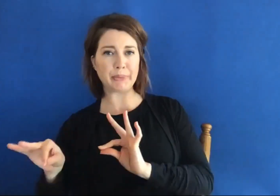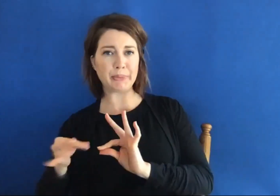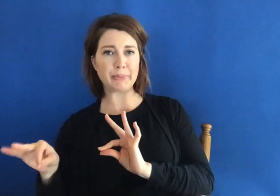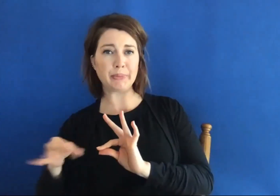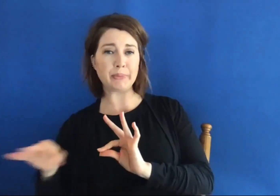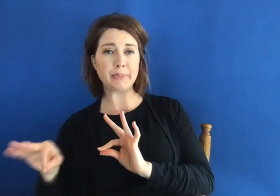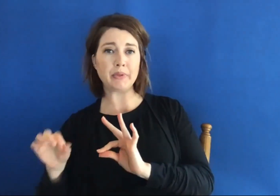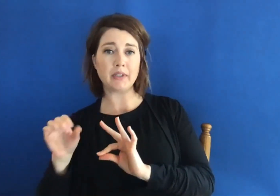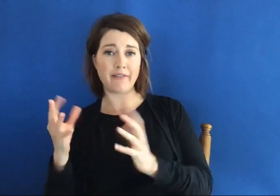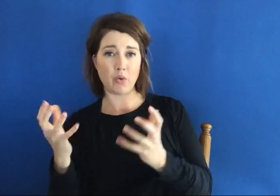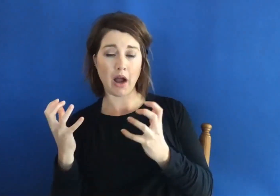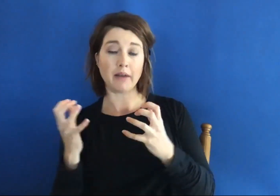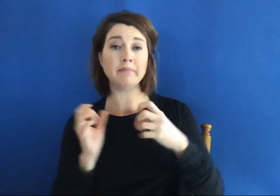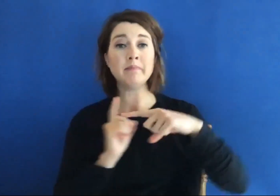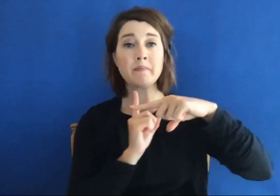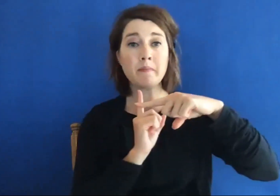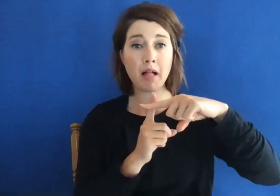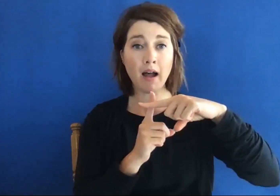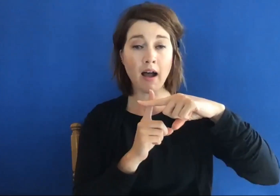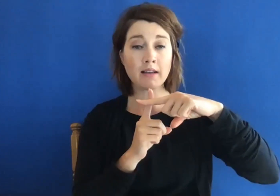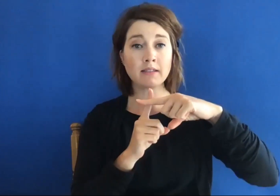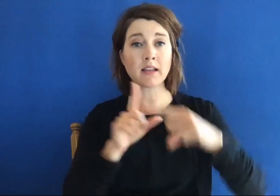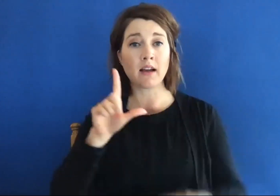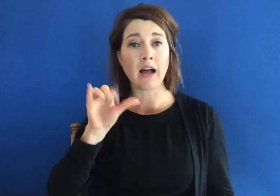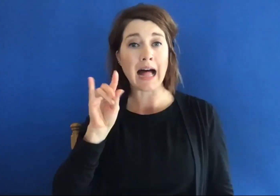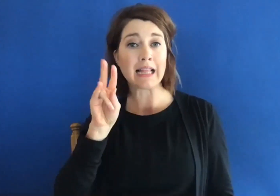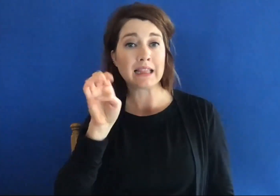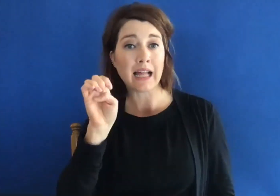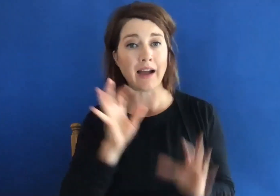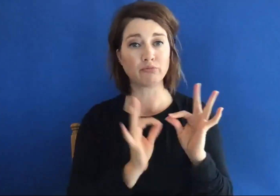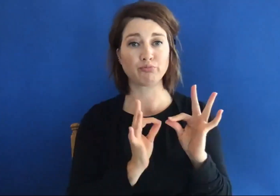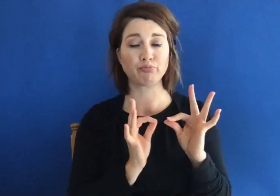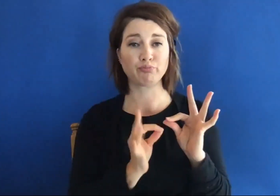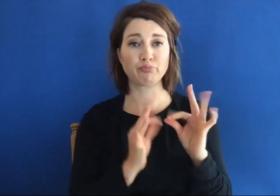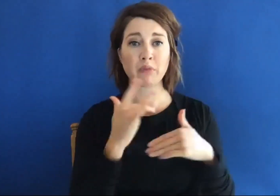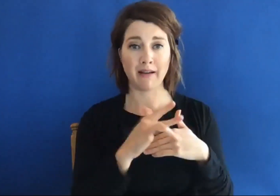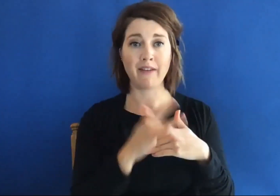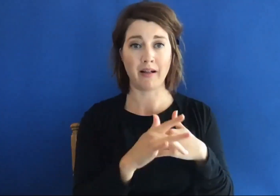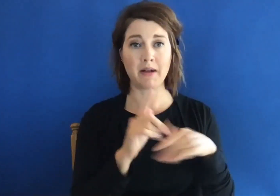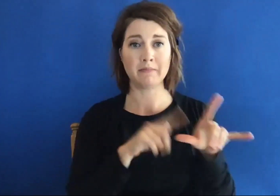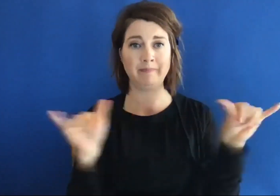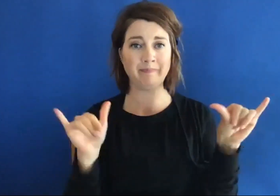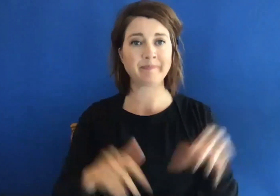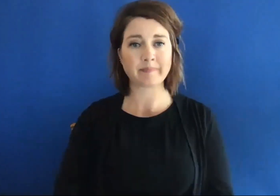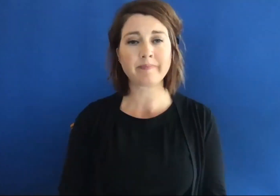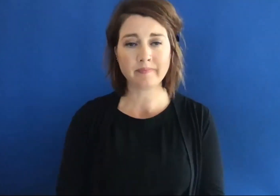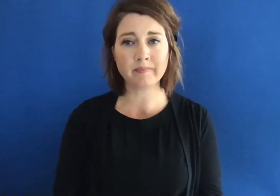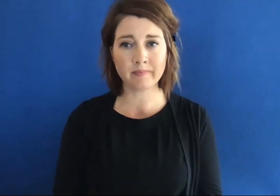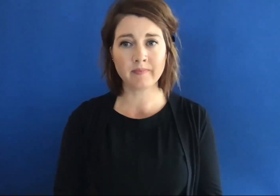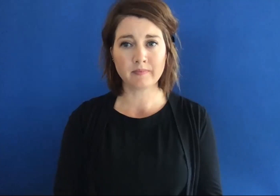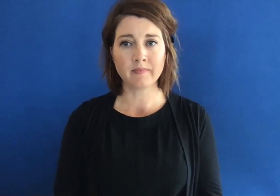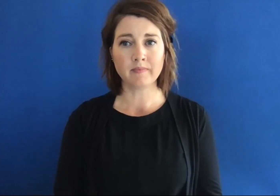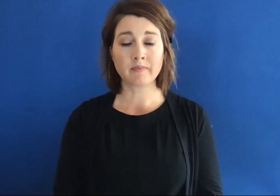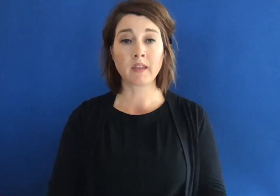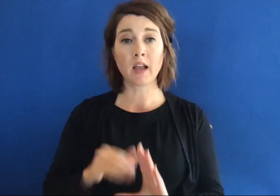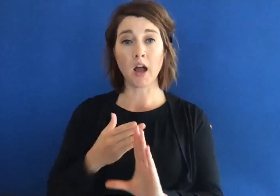desire. Additionally, live ASL interpretation is available throughout the session this morning as well. Our